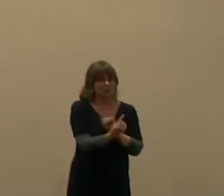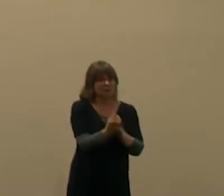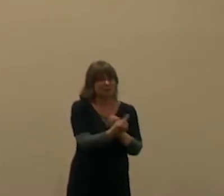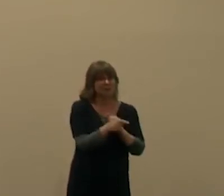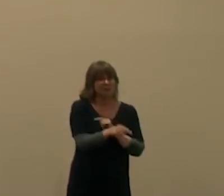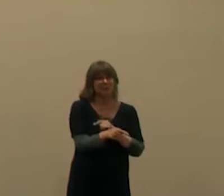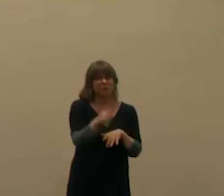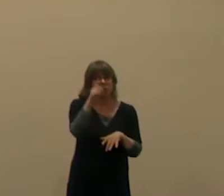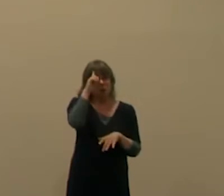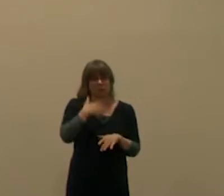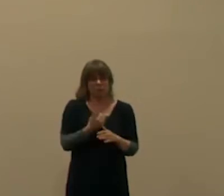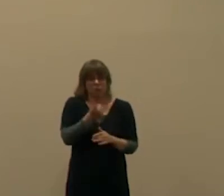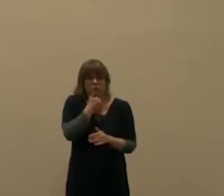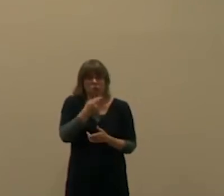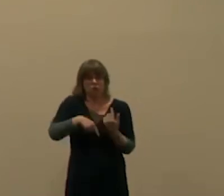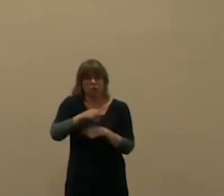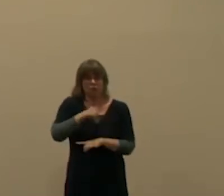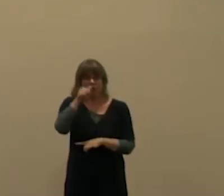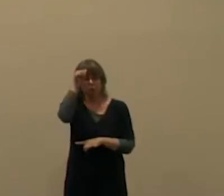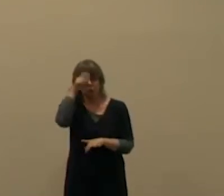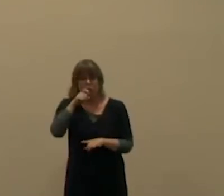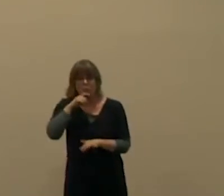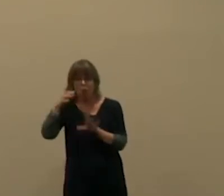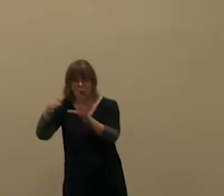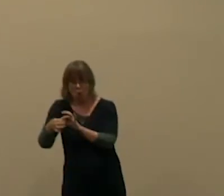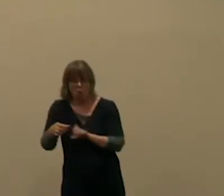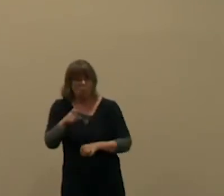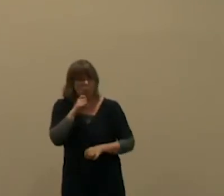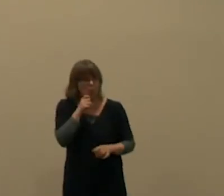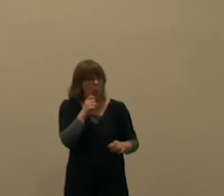will definitely help in a lot of those scenarios.